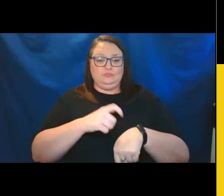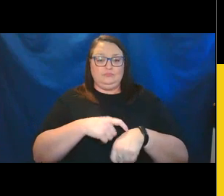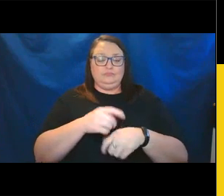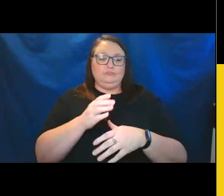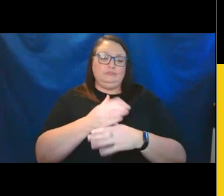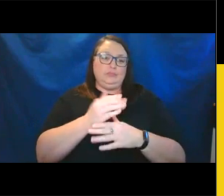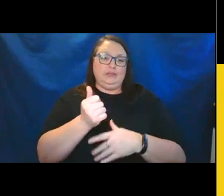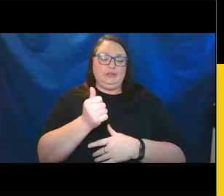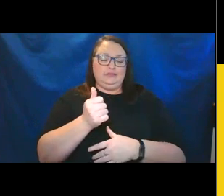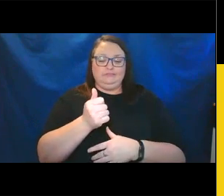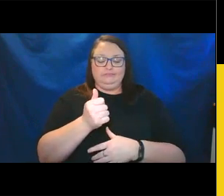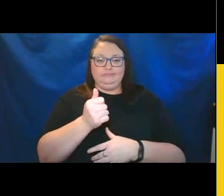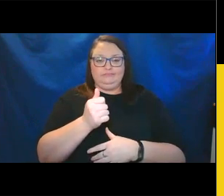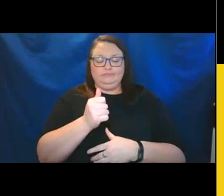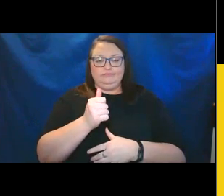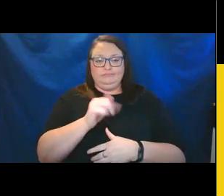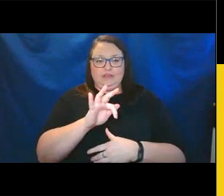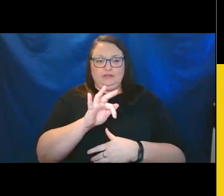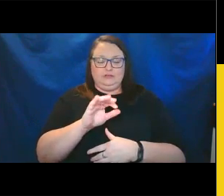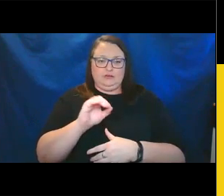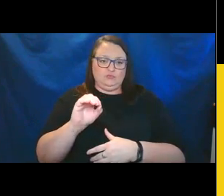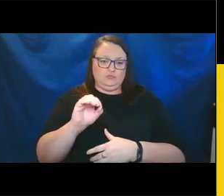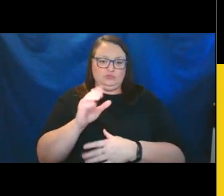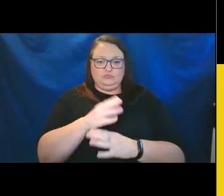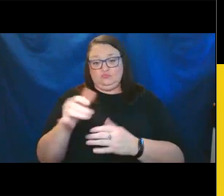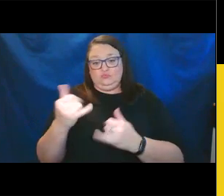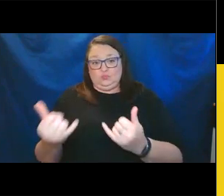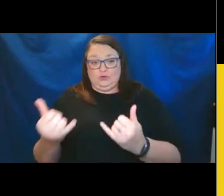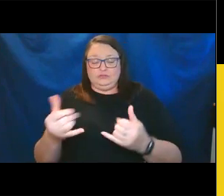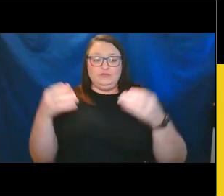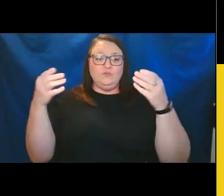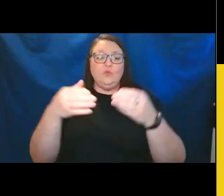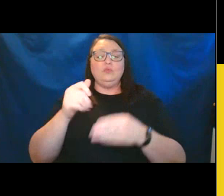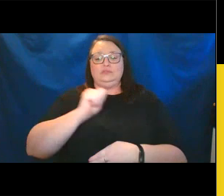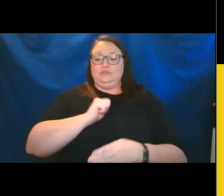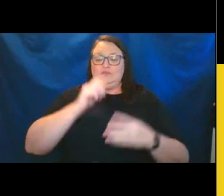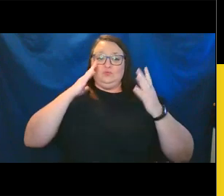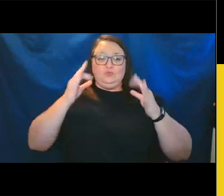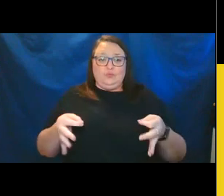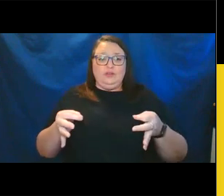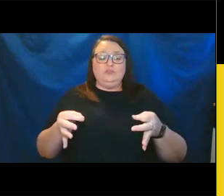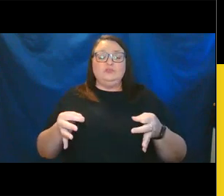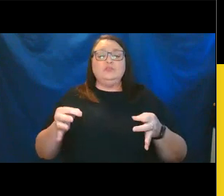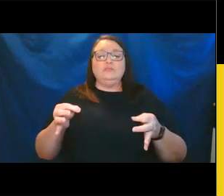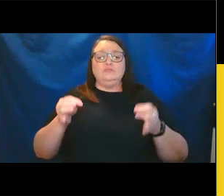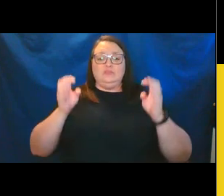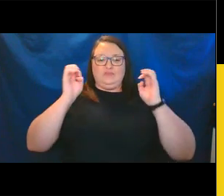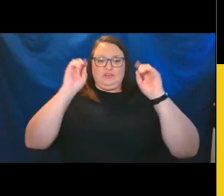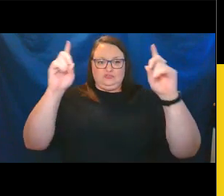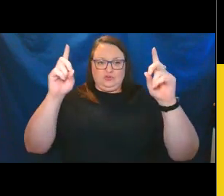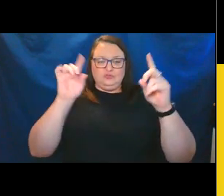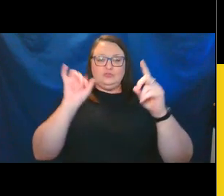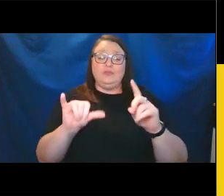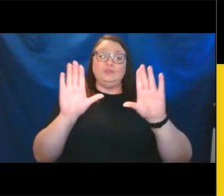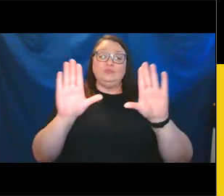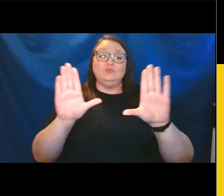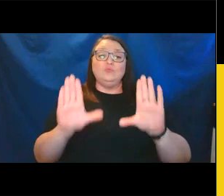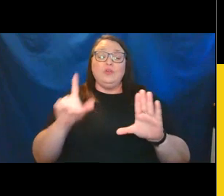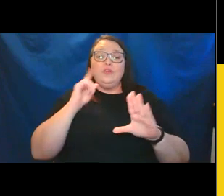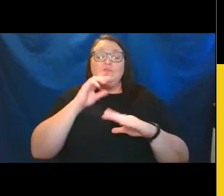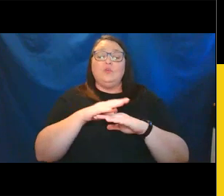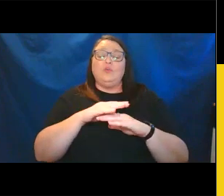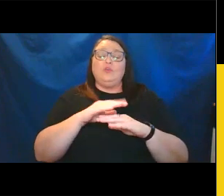mid-20th, which will be present. And that really focused on self-determination of education. And that's really great for tribal communities